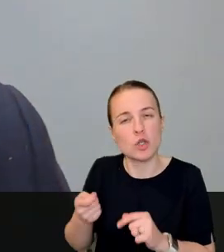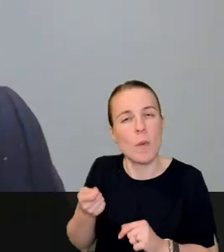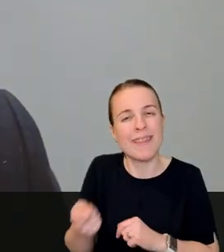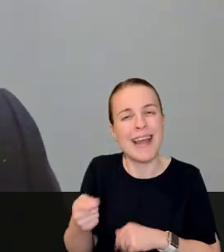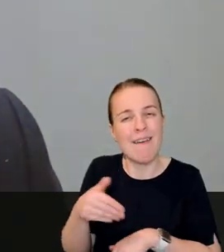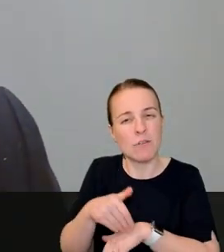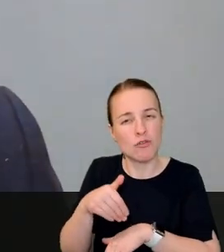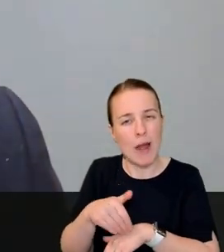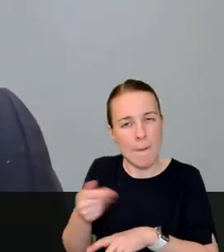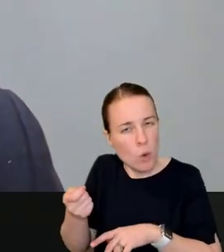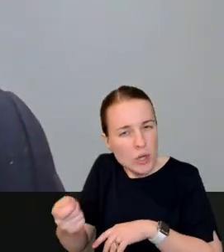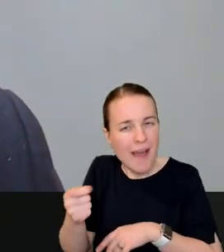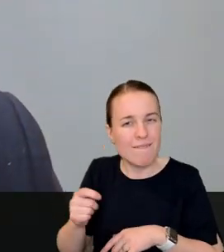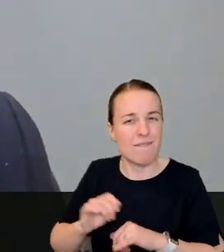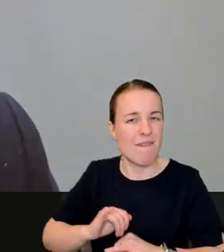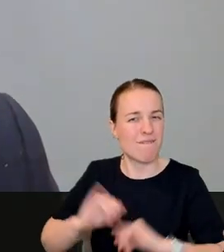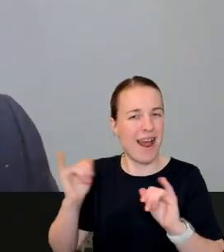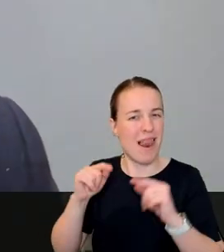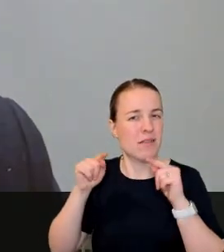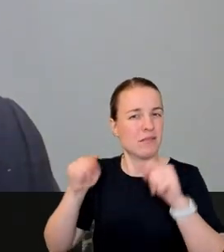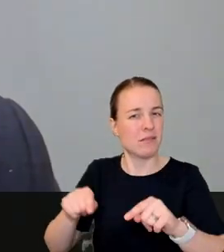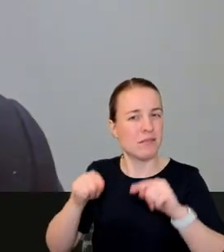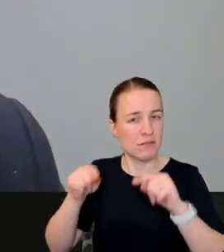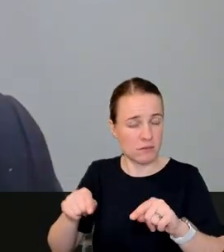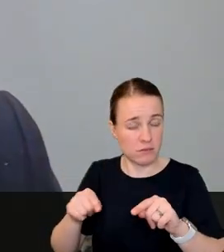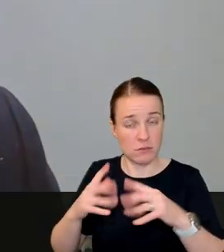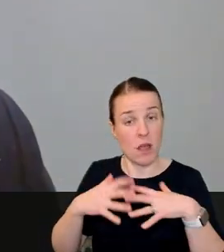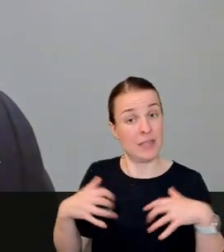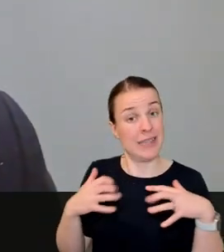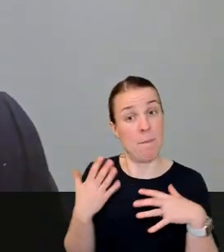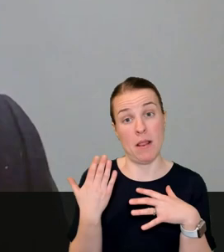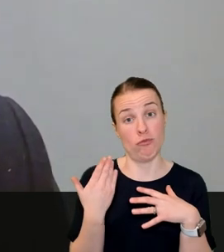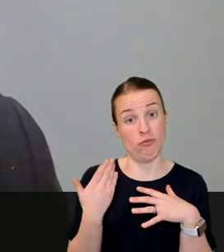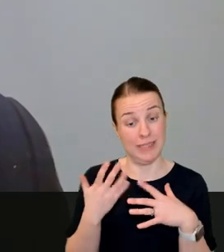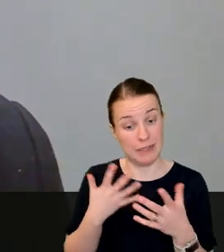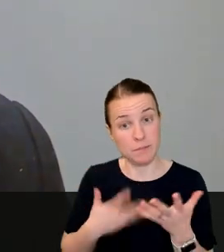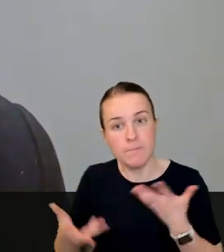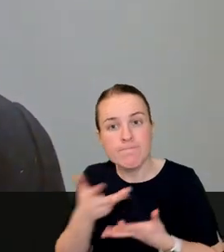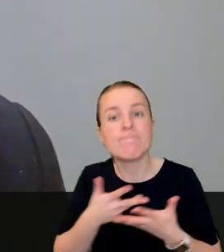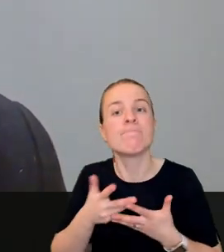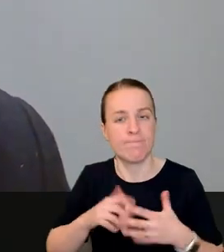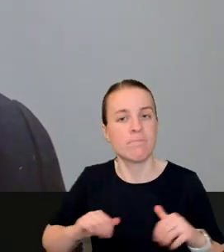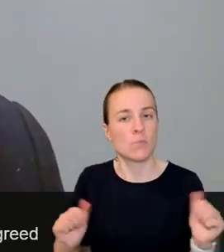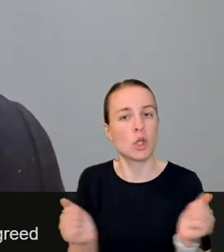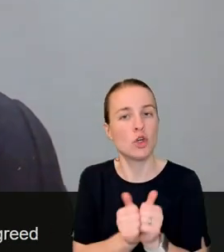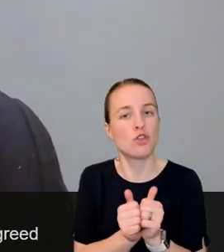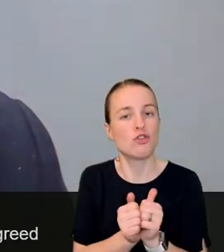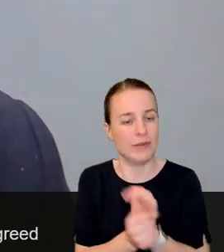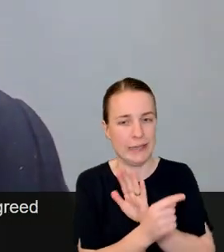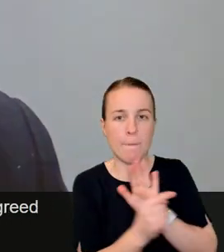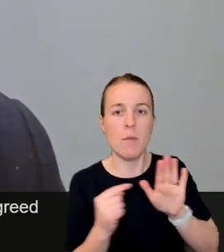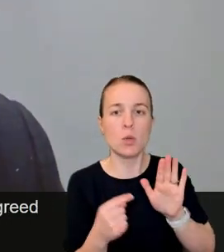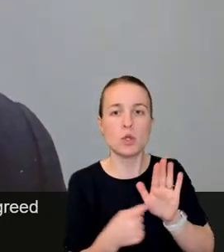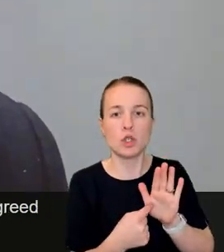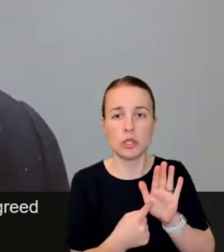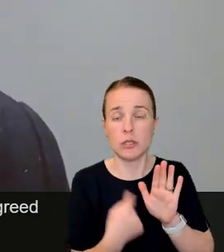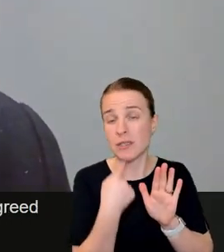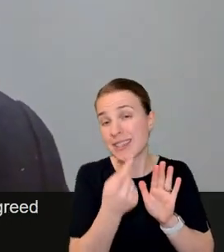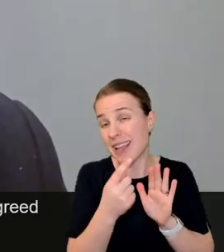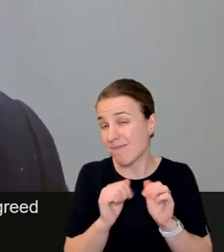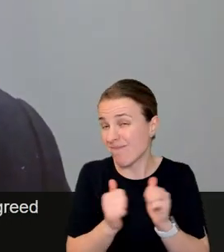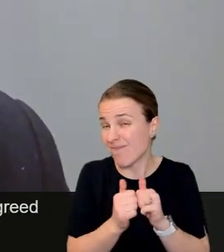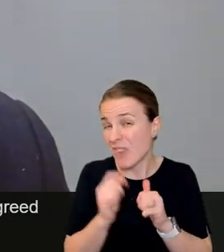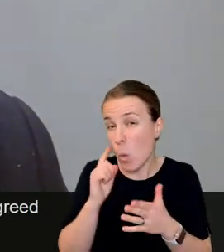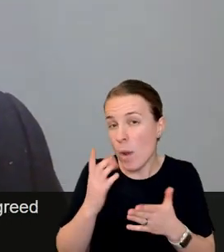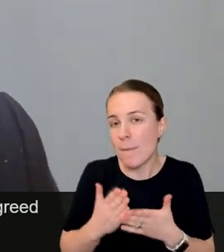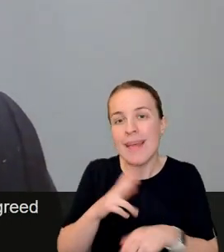violence, the Assembly has recently agreed a motion which is saying that we believe that the police should not